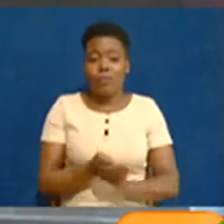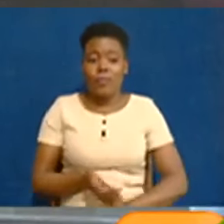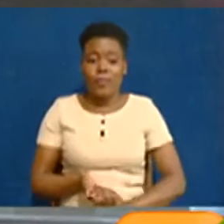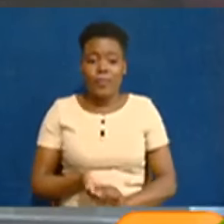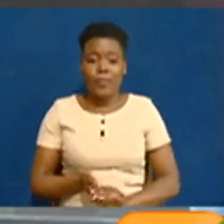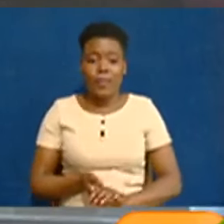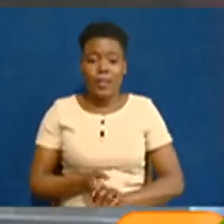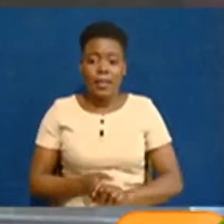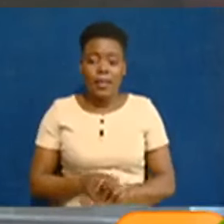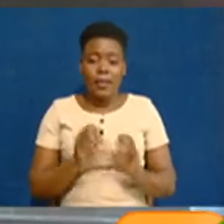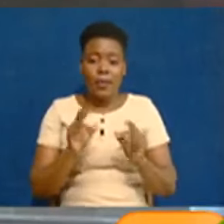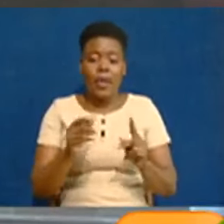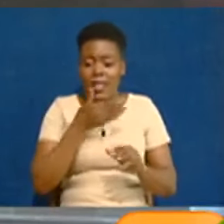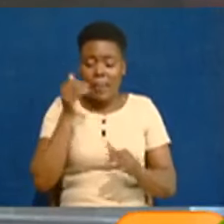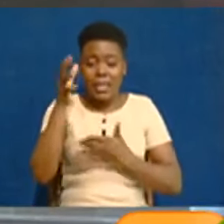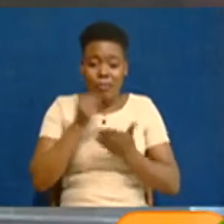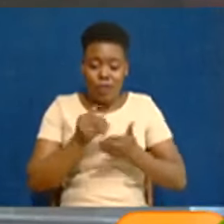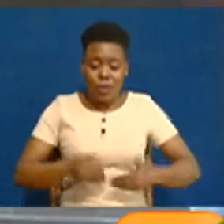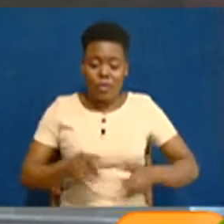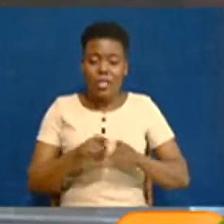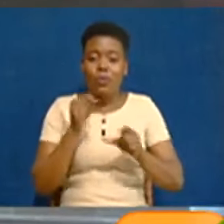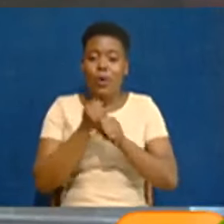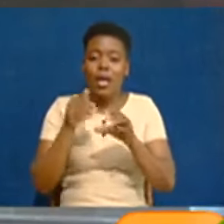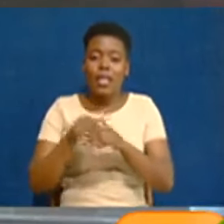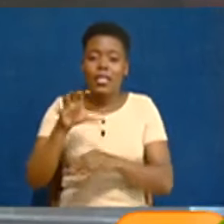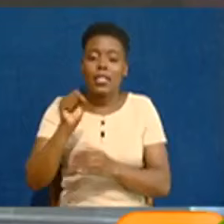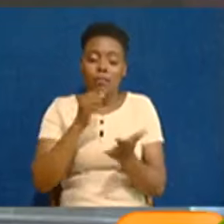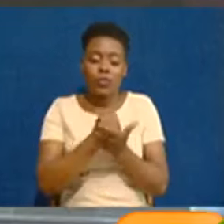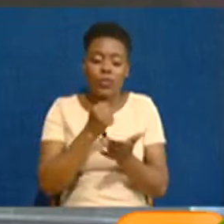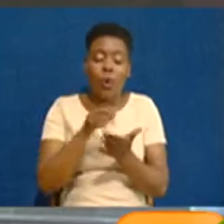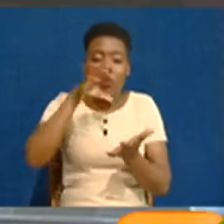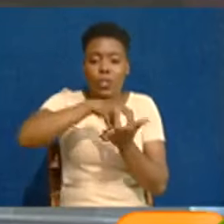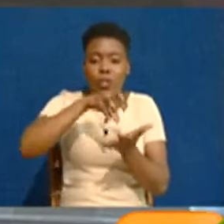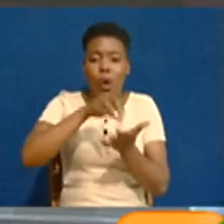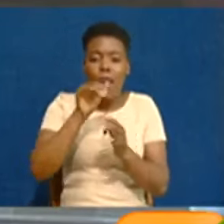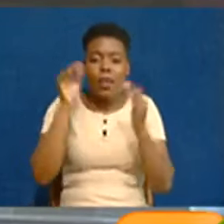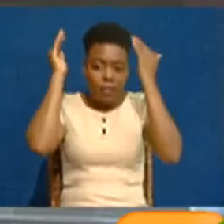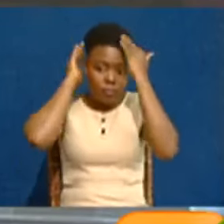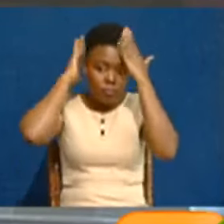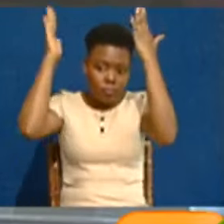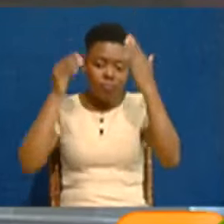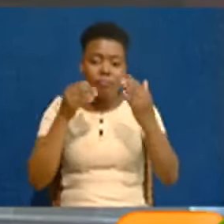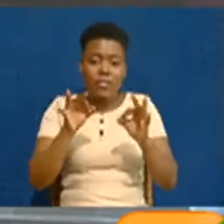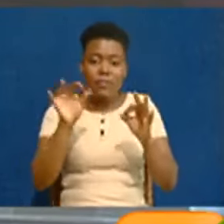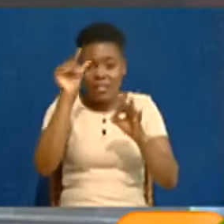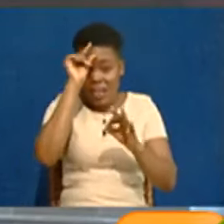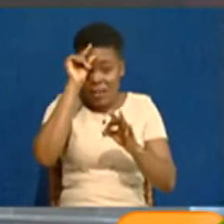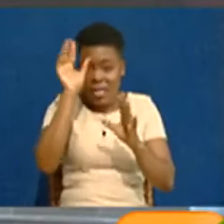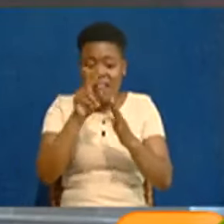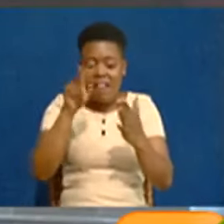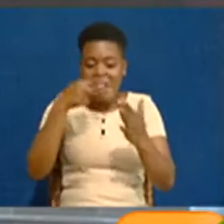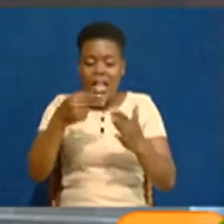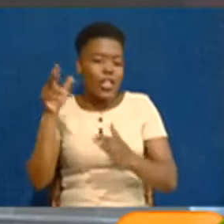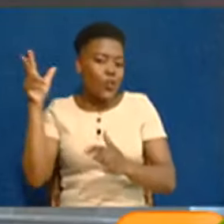of the demands by Gen Zs. And as Kamau Mwangi reports, the Archbishop has cautioned that failure to listen to Kenya's young